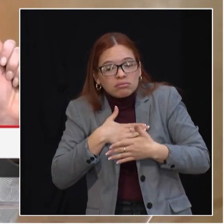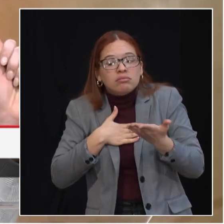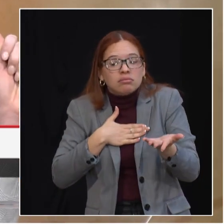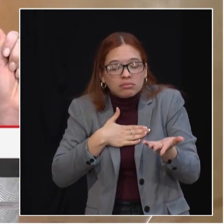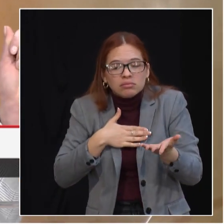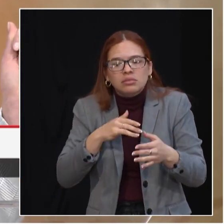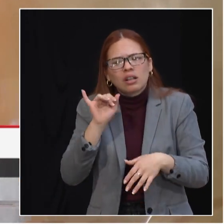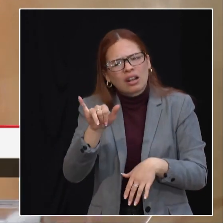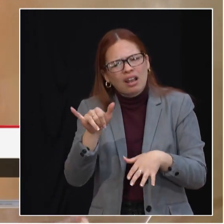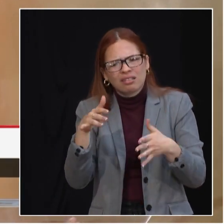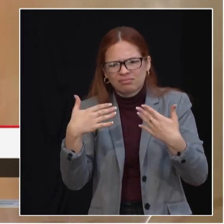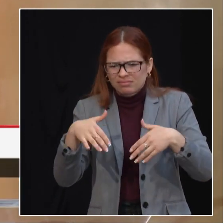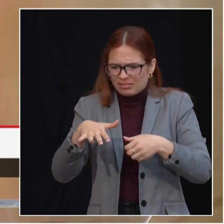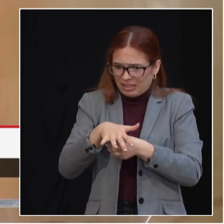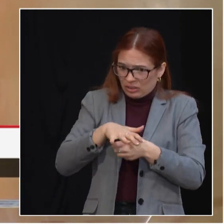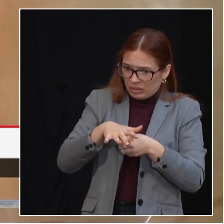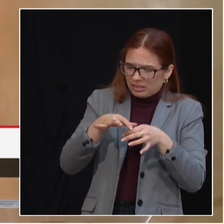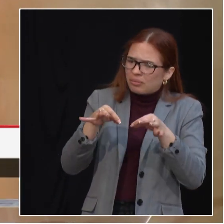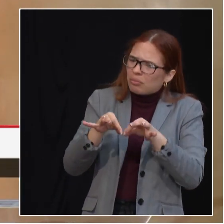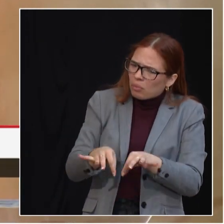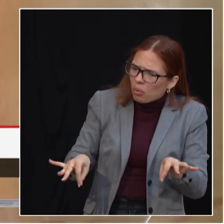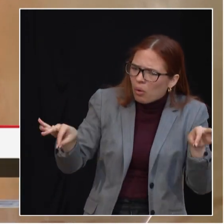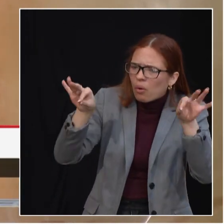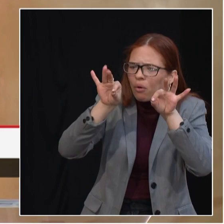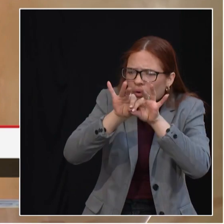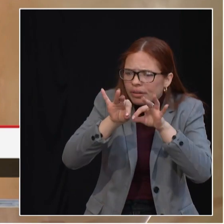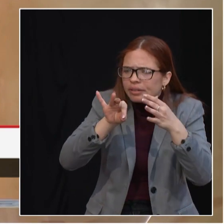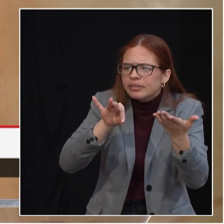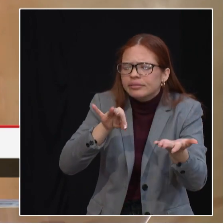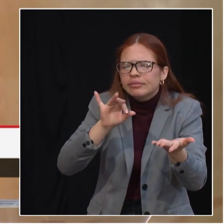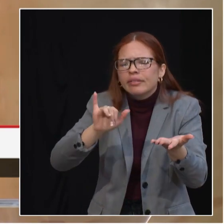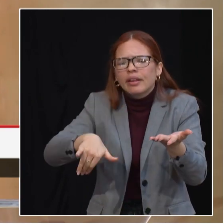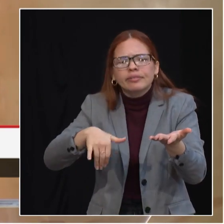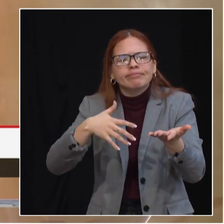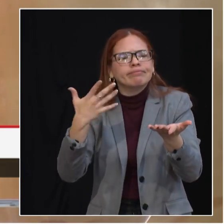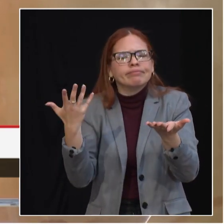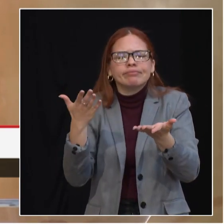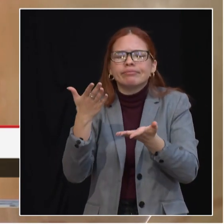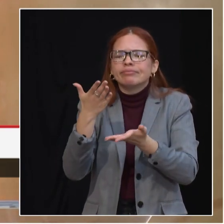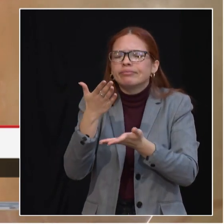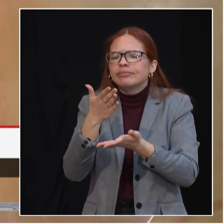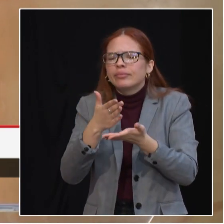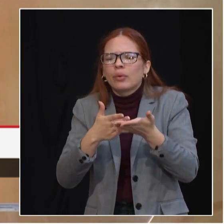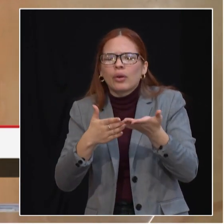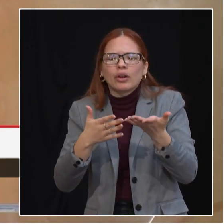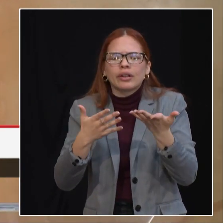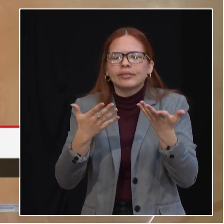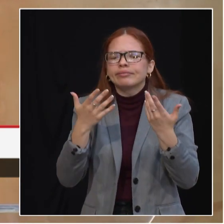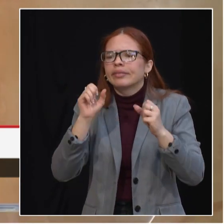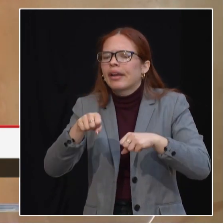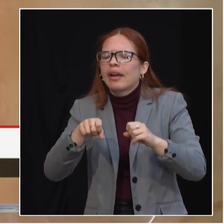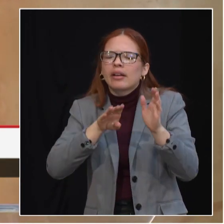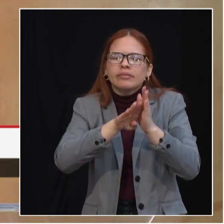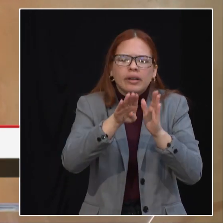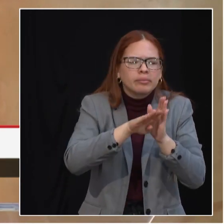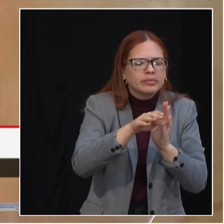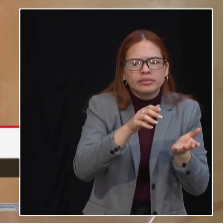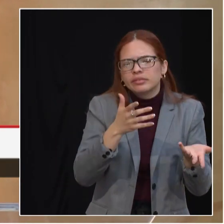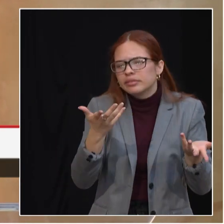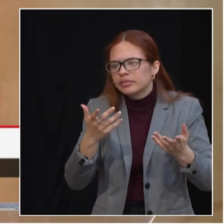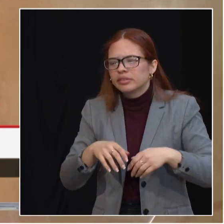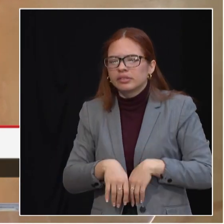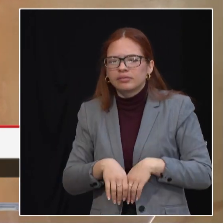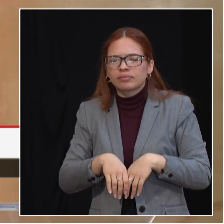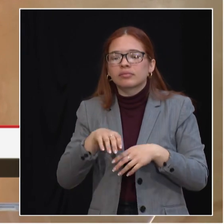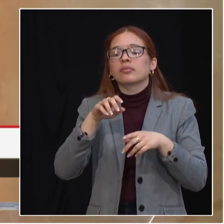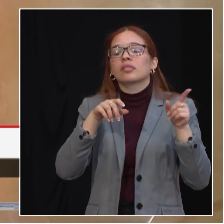important factors that weighs into our ability to develop it. So next up, Anita Kozart, Director of the